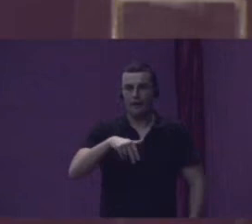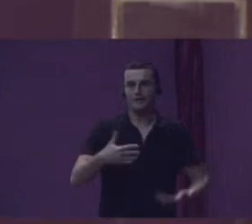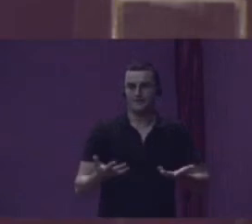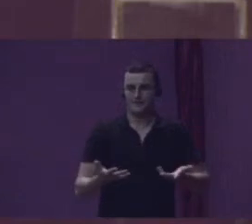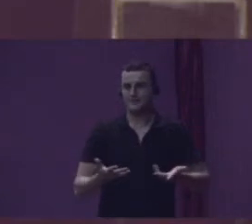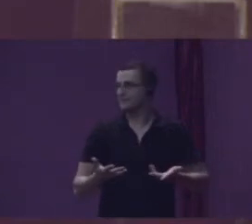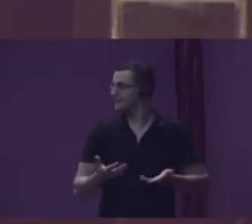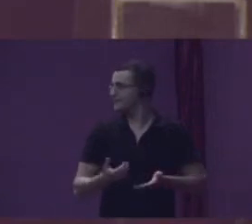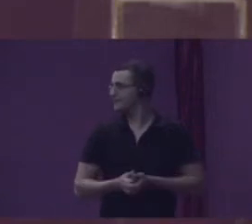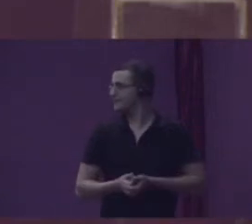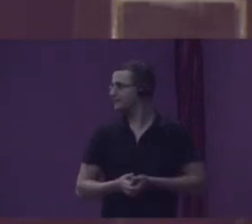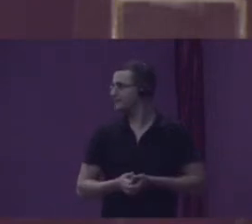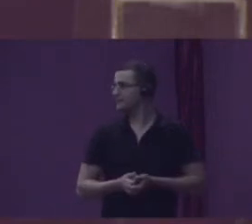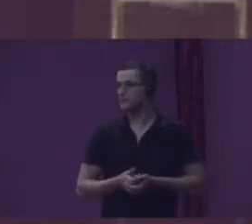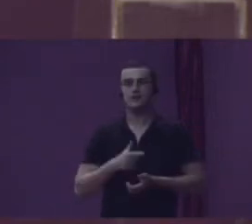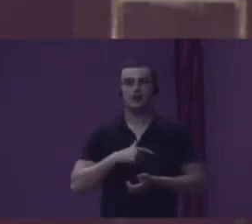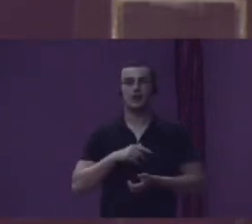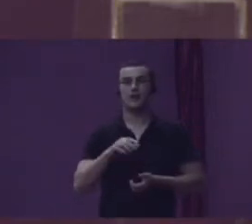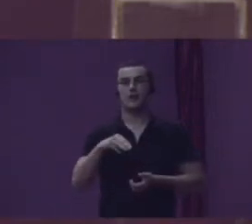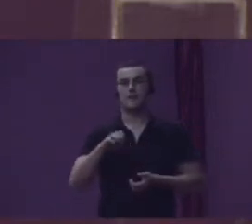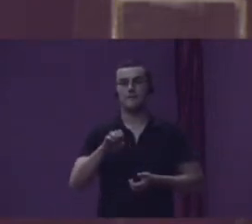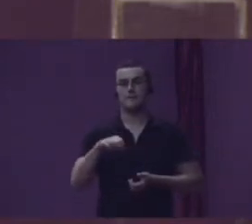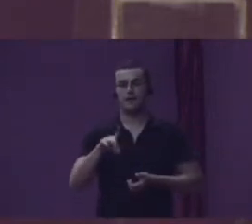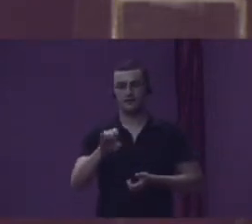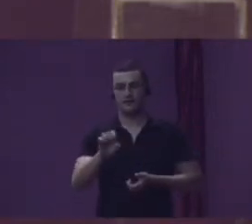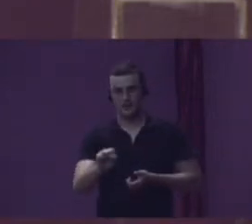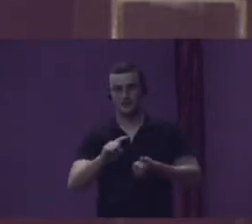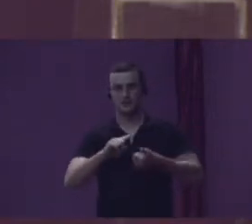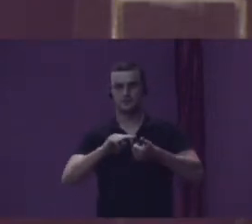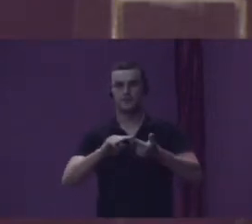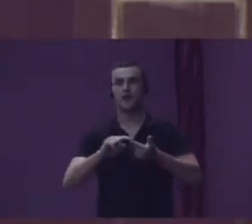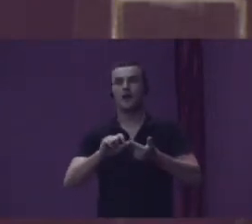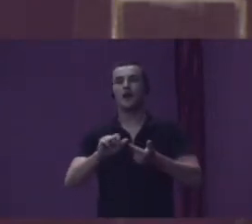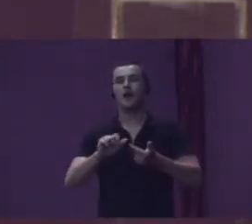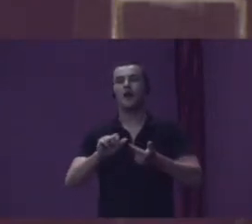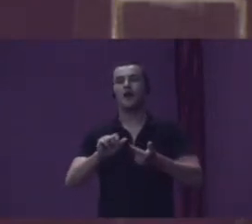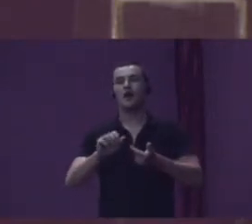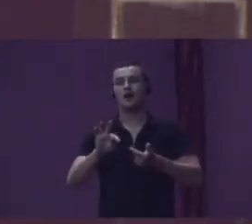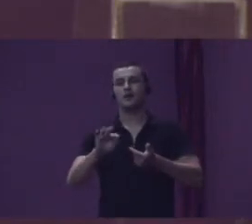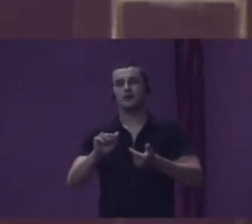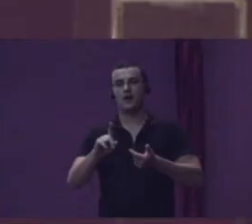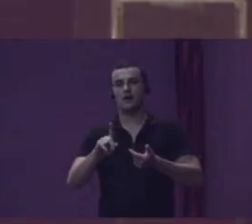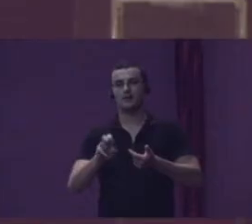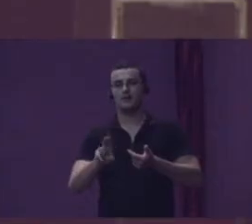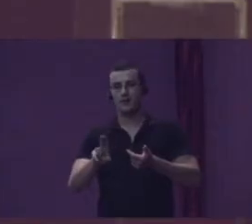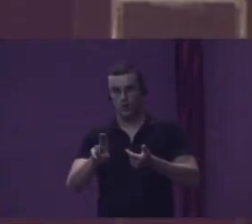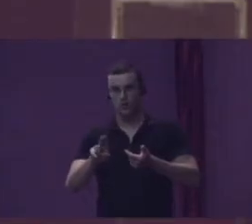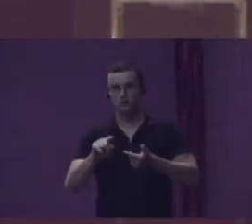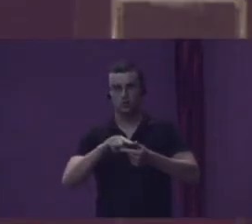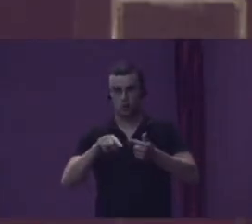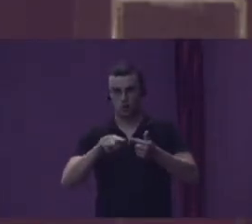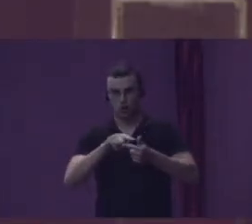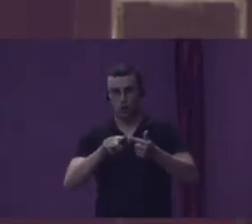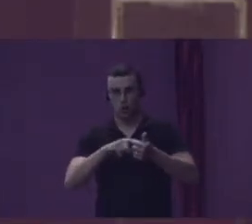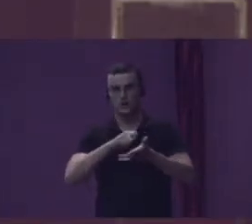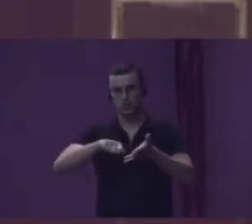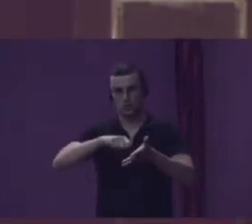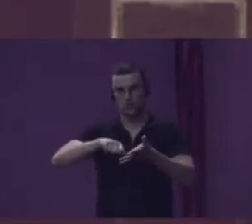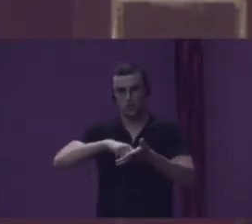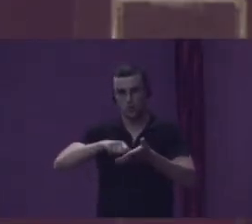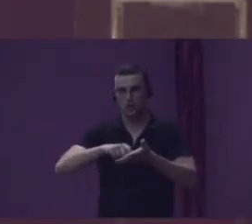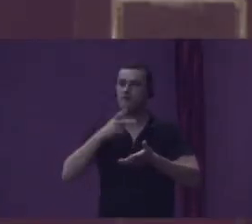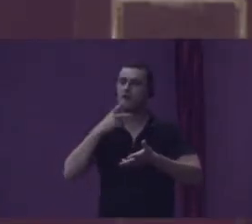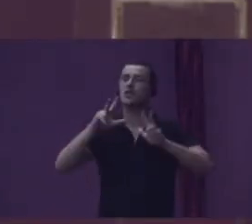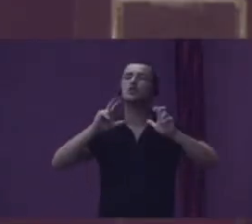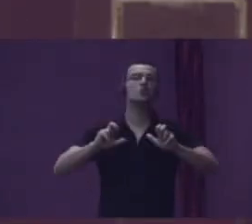is talking about maternal morbidity and mortality at a global level, that we know that most of these maternal deaths, as I showed